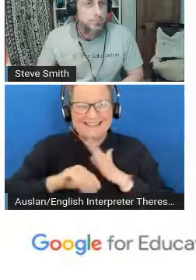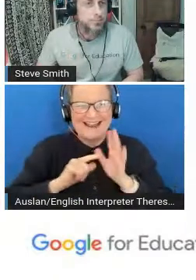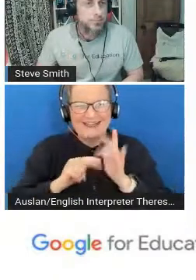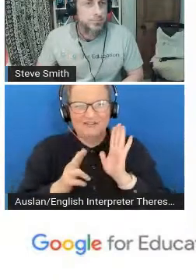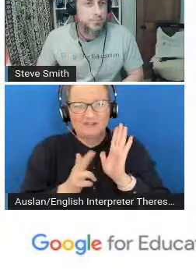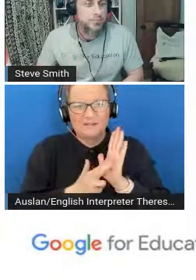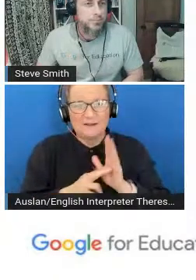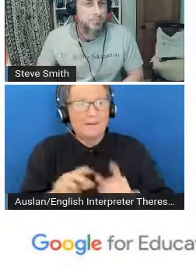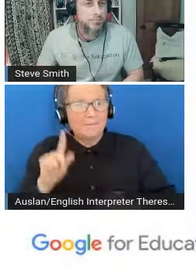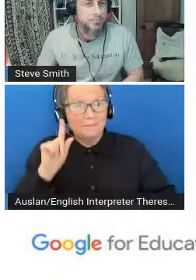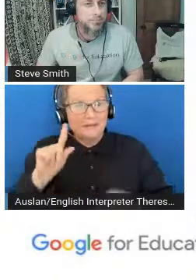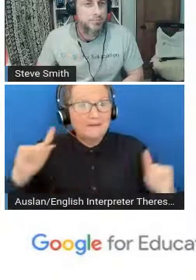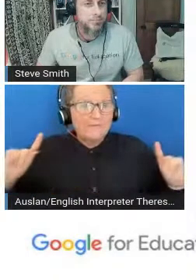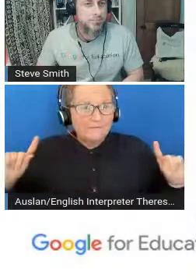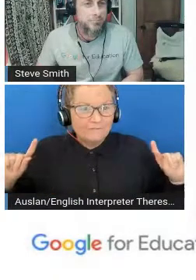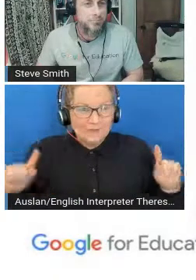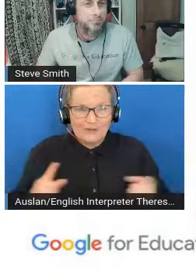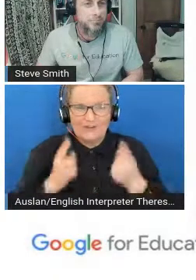though,